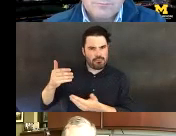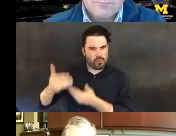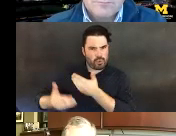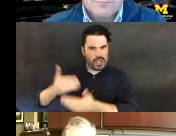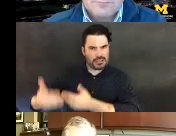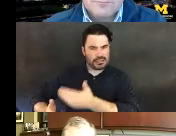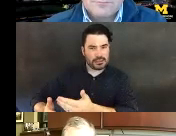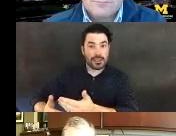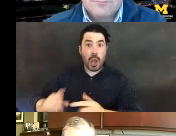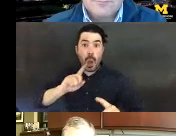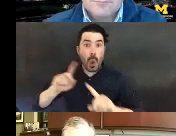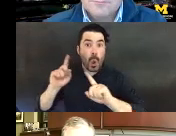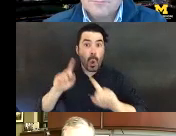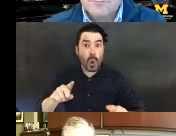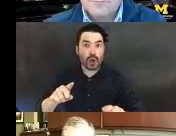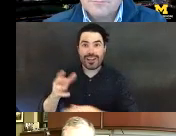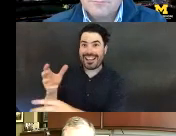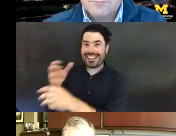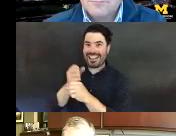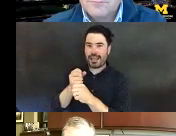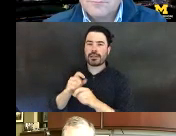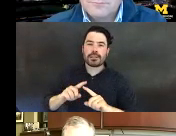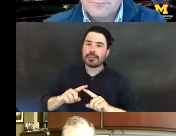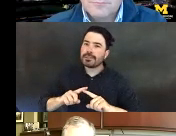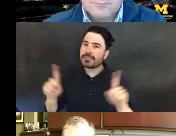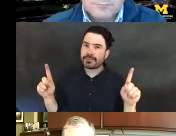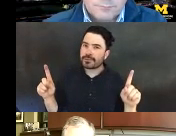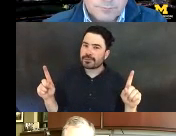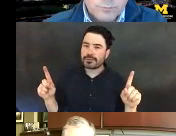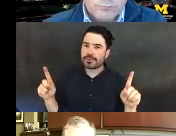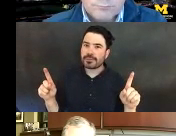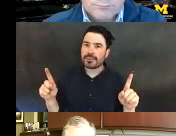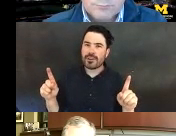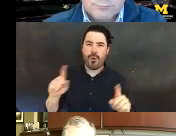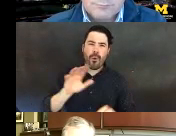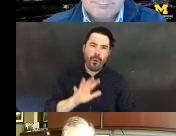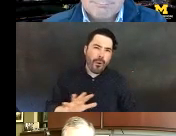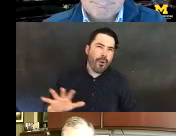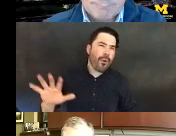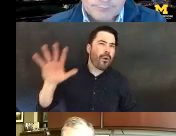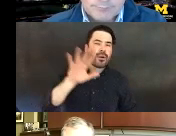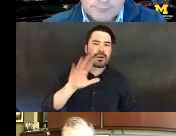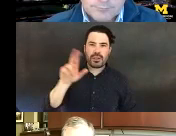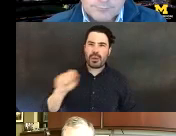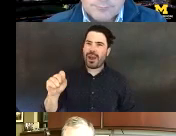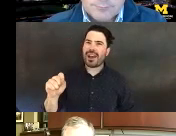we receive, as there's demand across the country. So many of these items are delivered either on an allocation